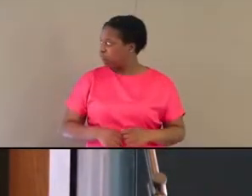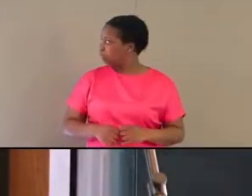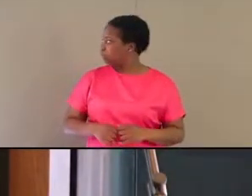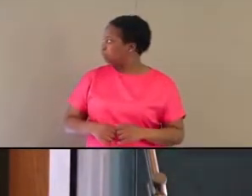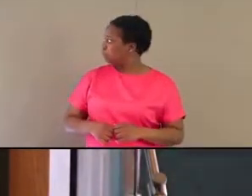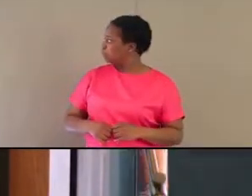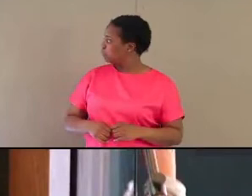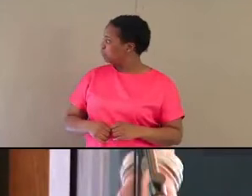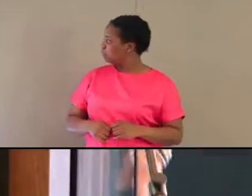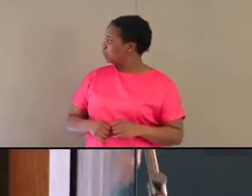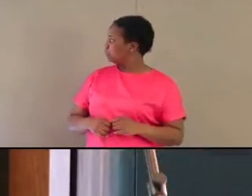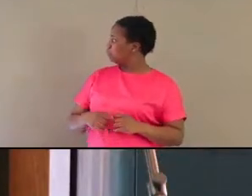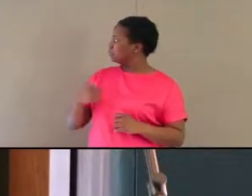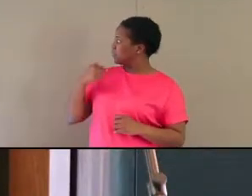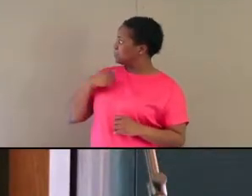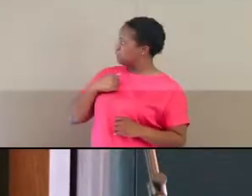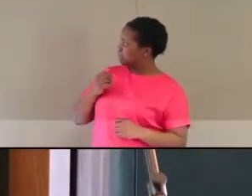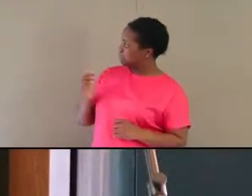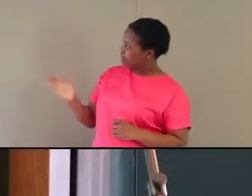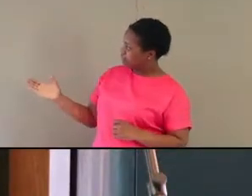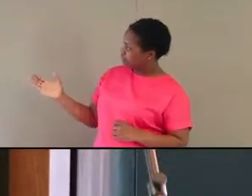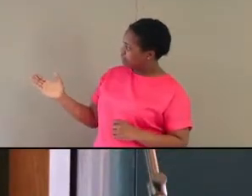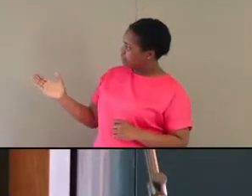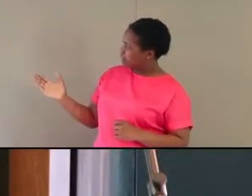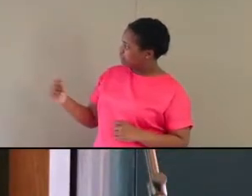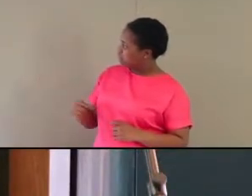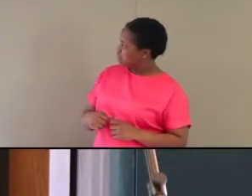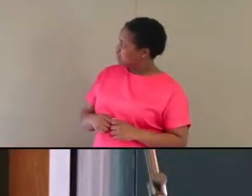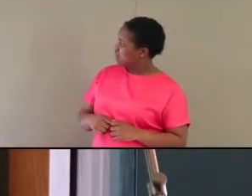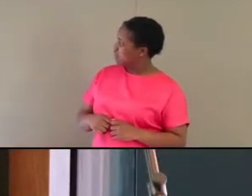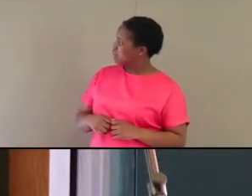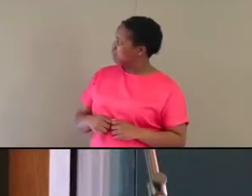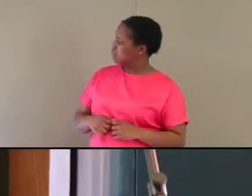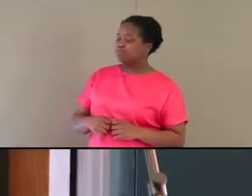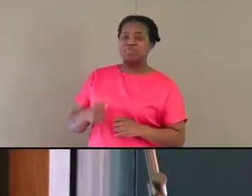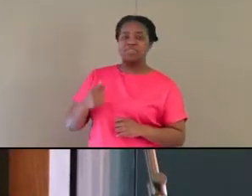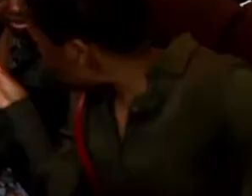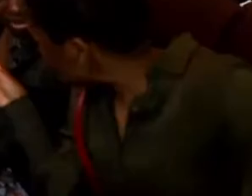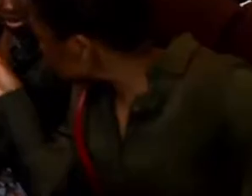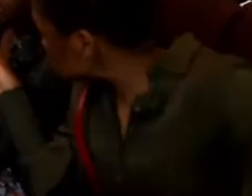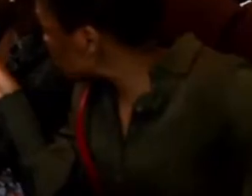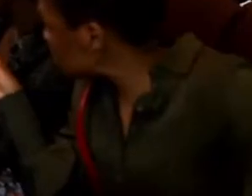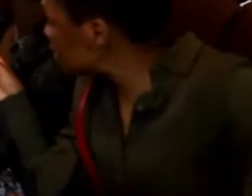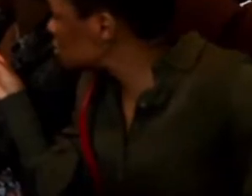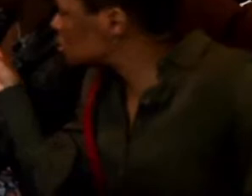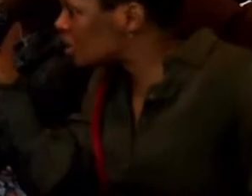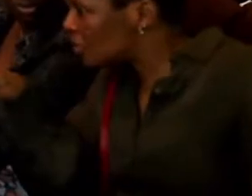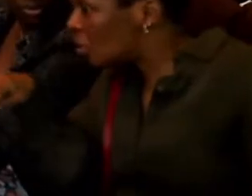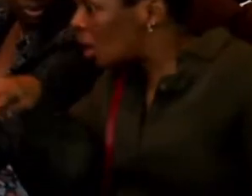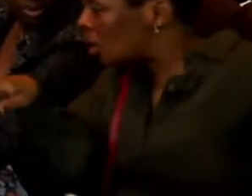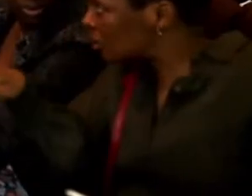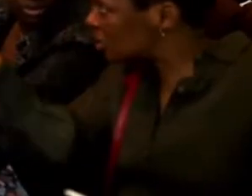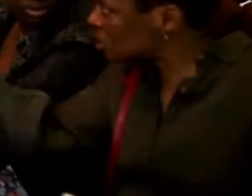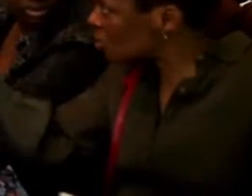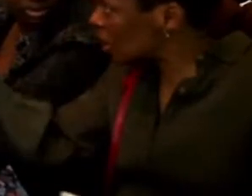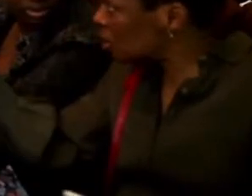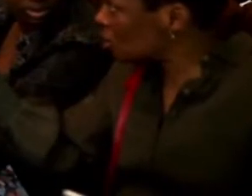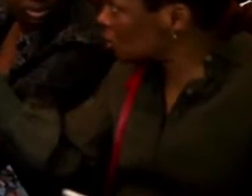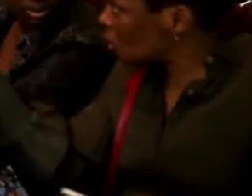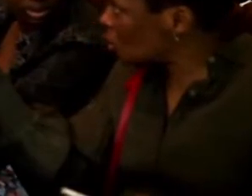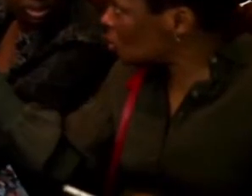I'm Catherine Hall. I'm from the Children's Institute, and I'm one of the authors of the report. Another author, Debbie Badlinder, who is well known to many,